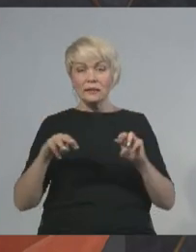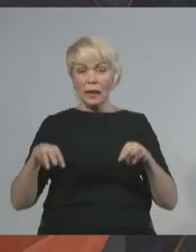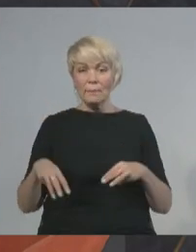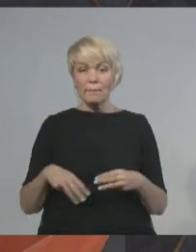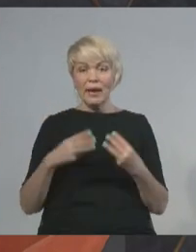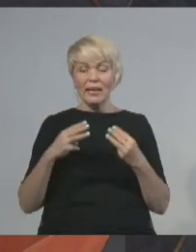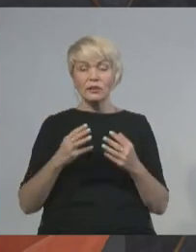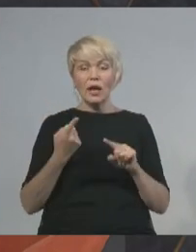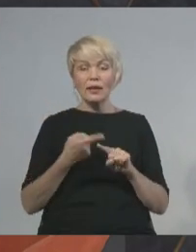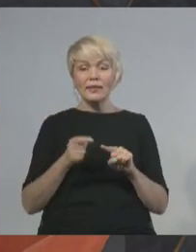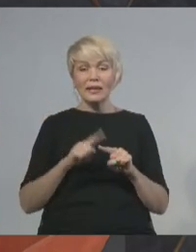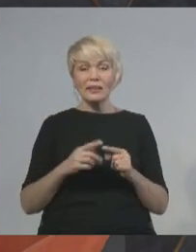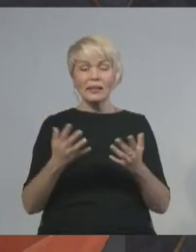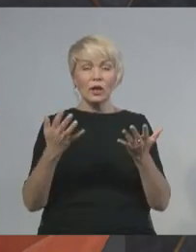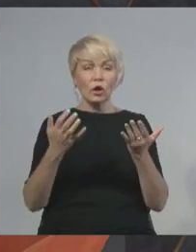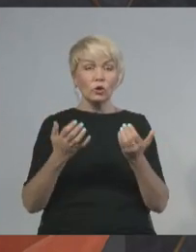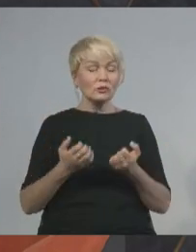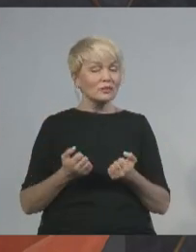do as well